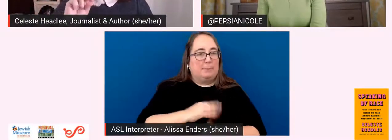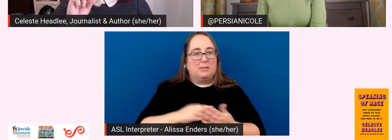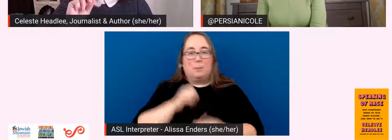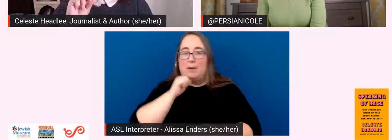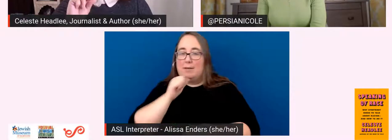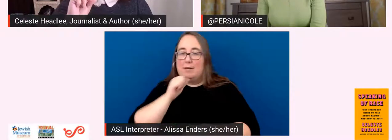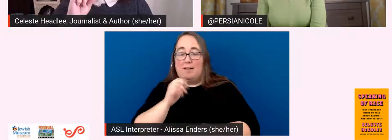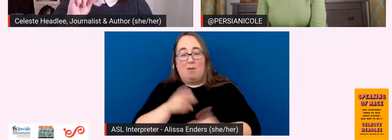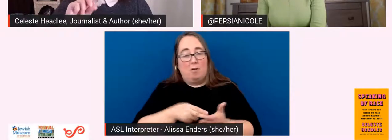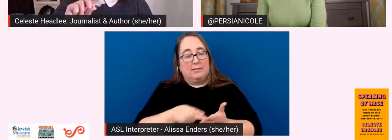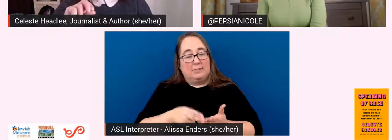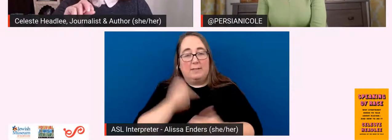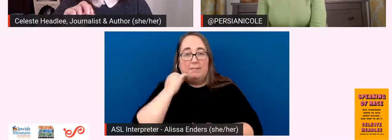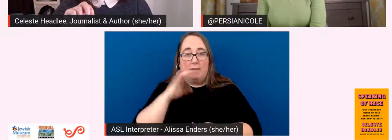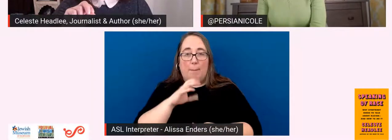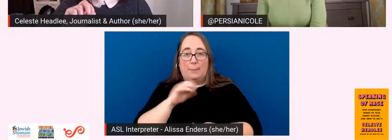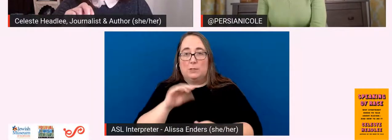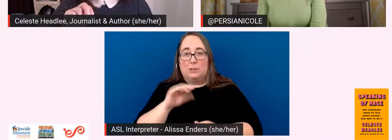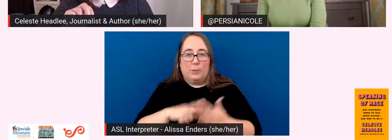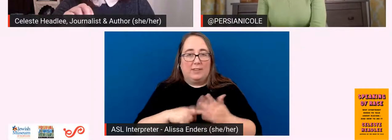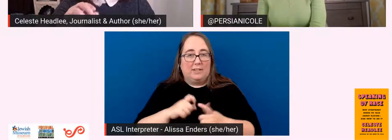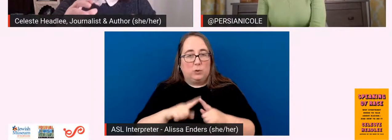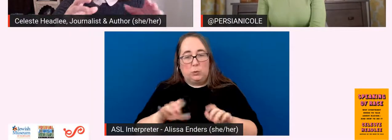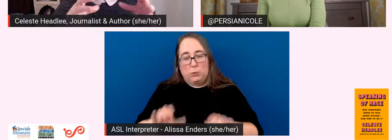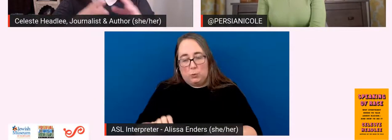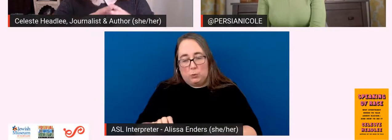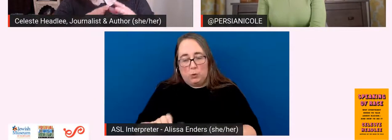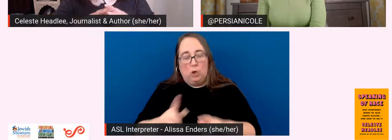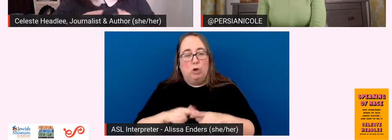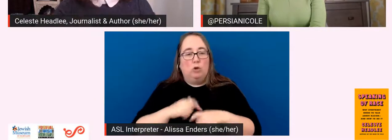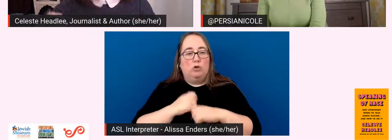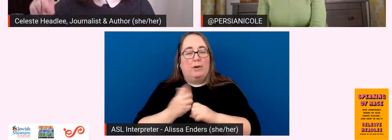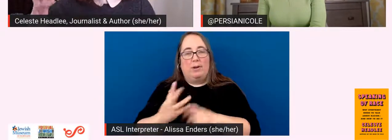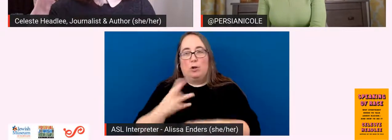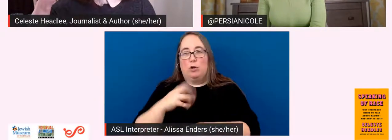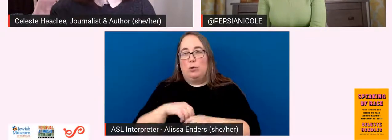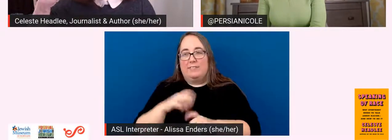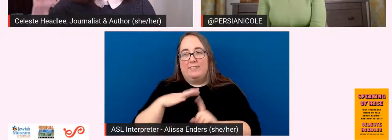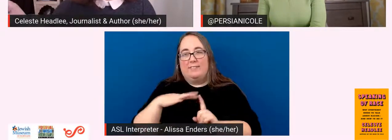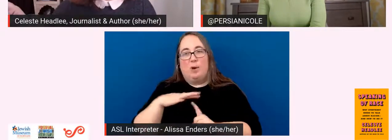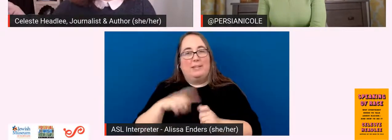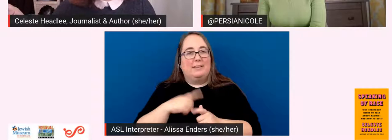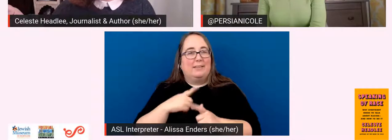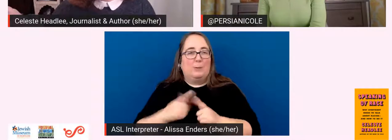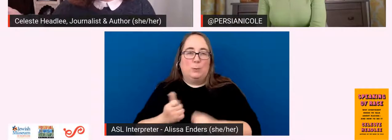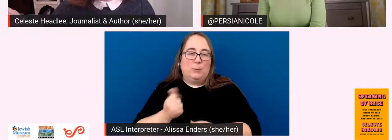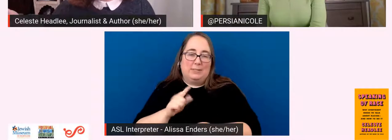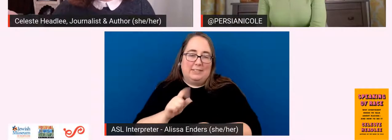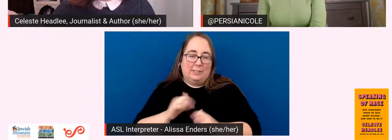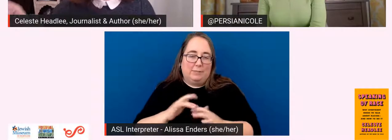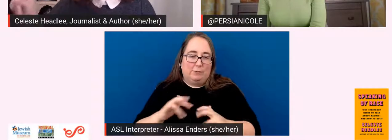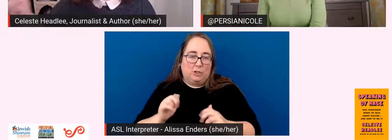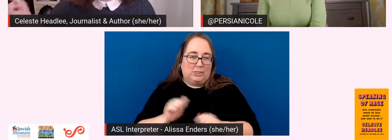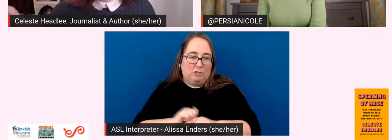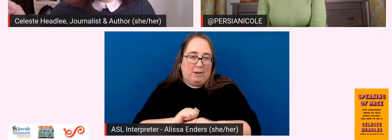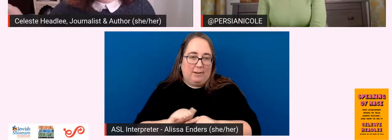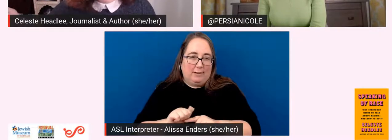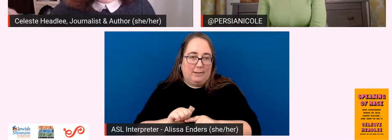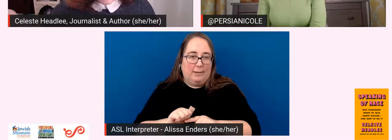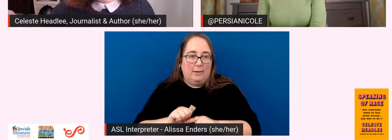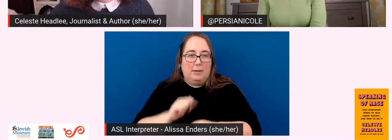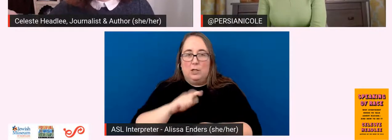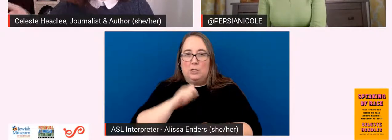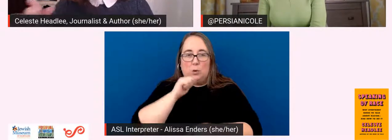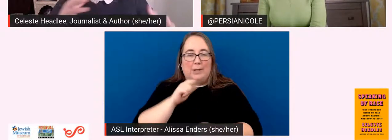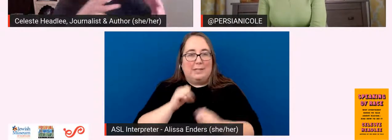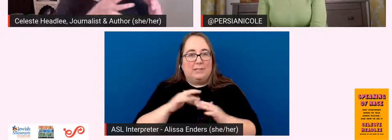frankly, if companies were doing what they needed to do to create an inclusive environment, we wouldn't need diversity officers. You don't need